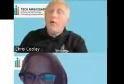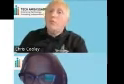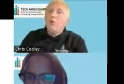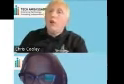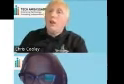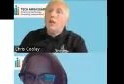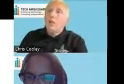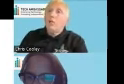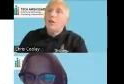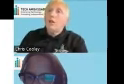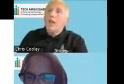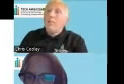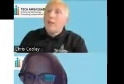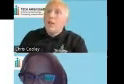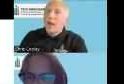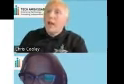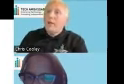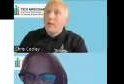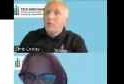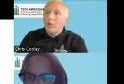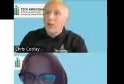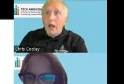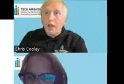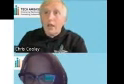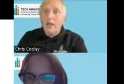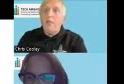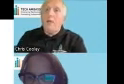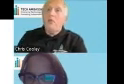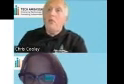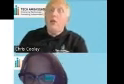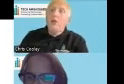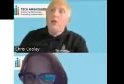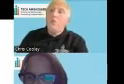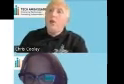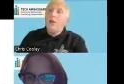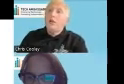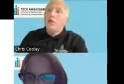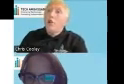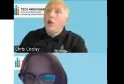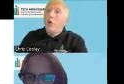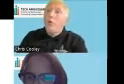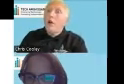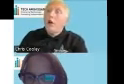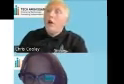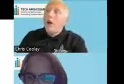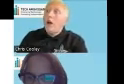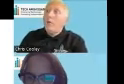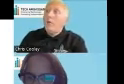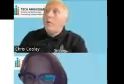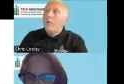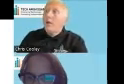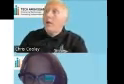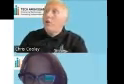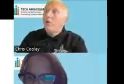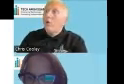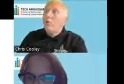up one morning with the FBI at my door, knocking at my door, wanting to know